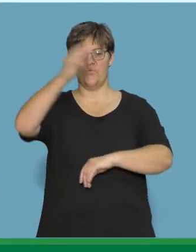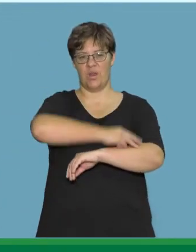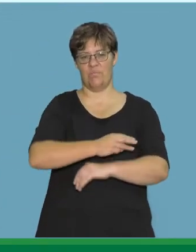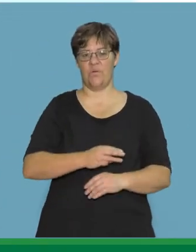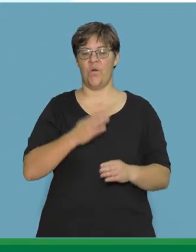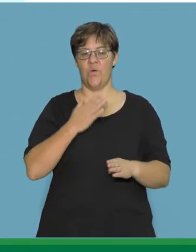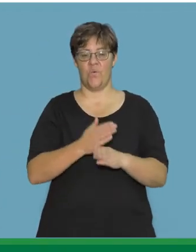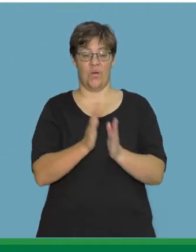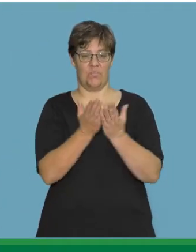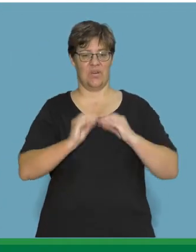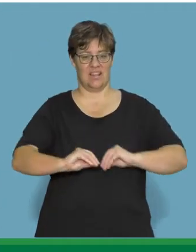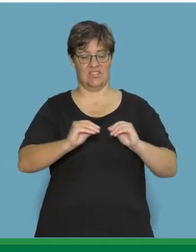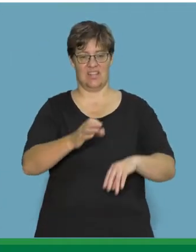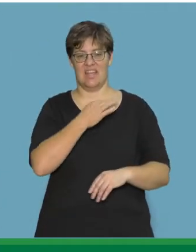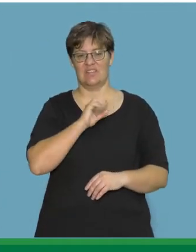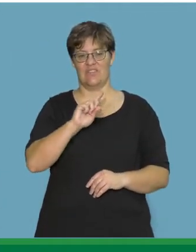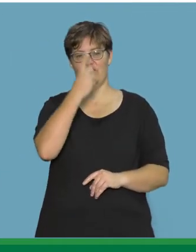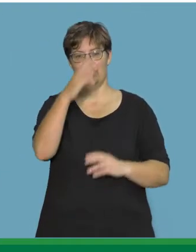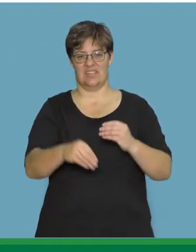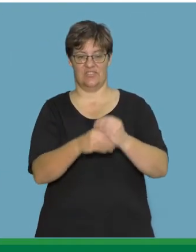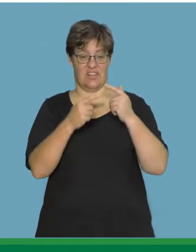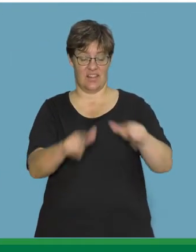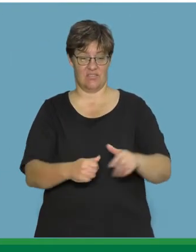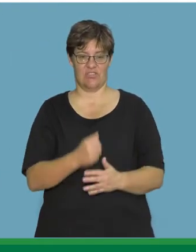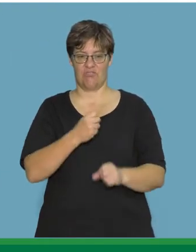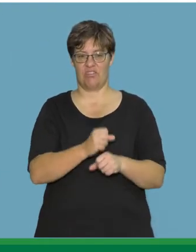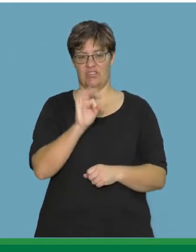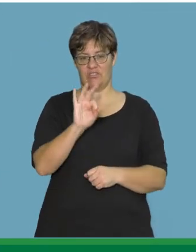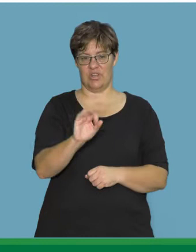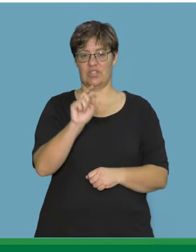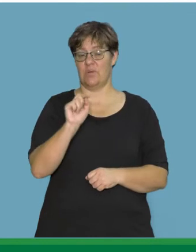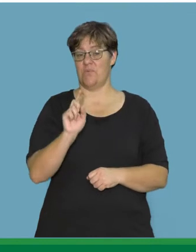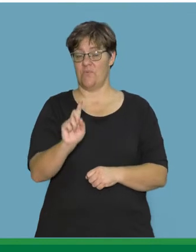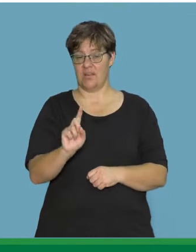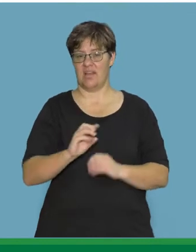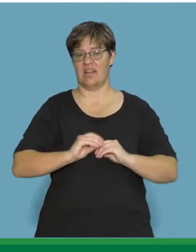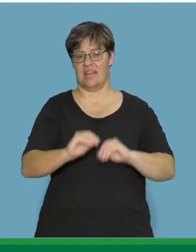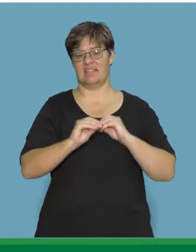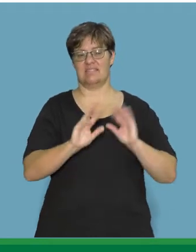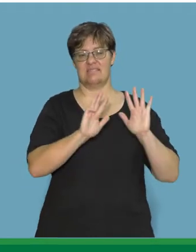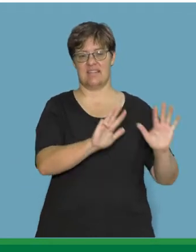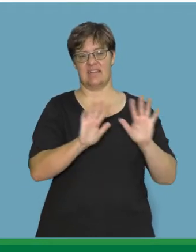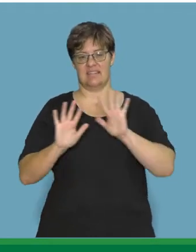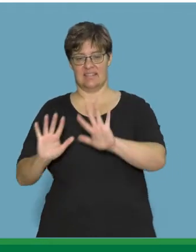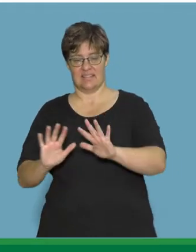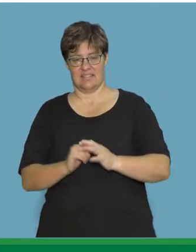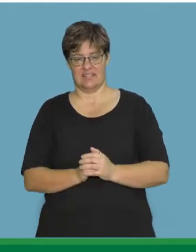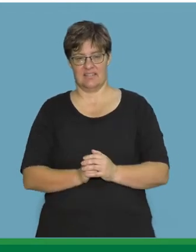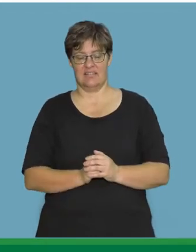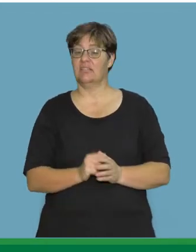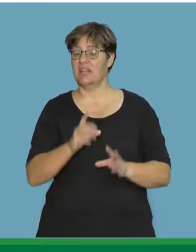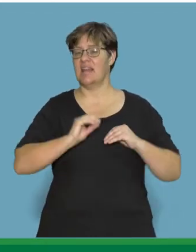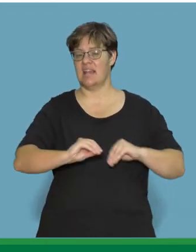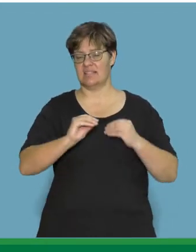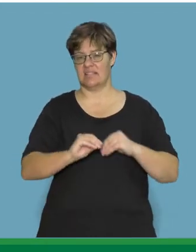This is a Rainbow Workbook lesson for English First Additional Language, Grade 3, Term 1, Lessons 9 and